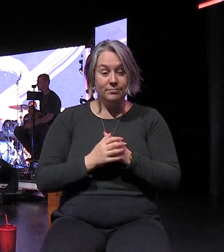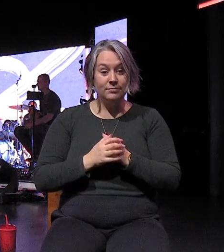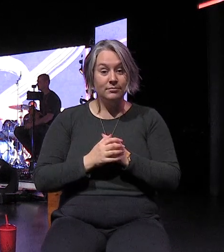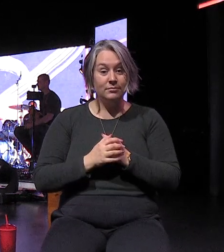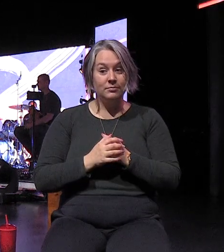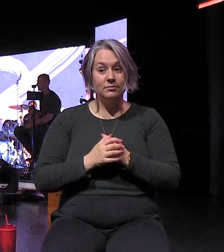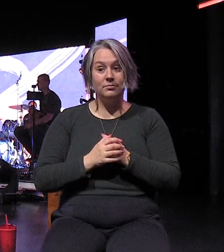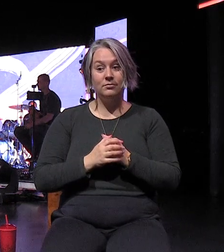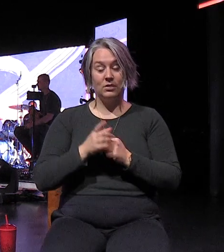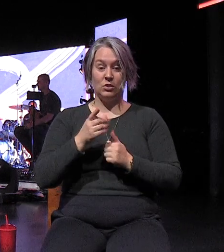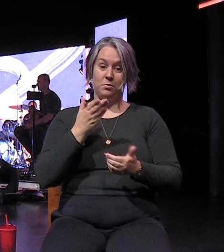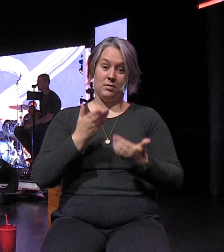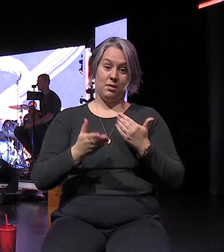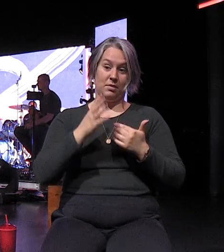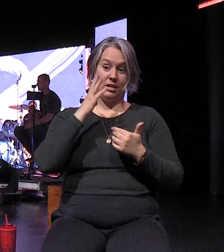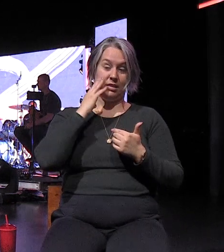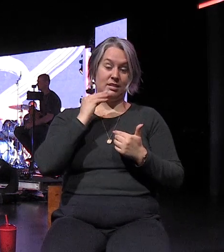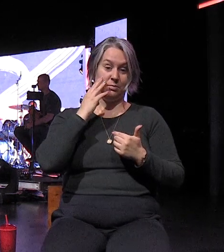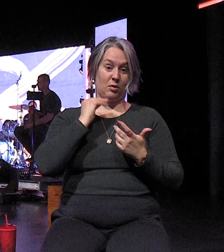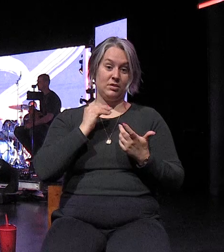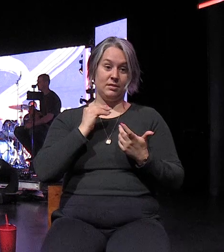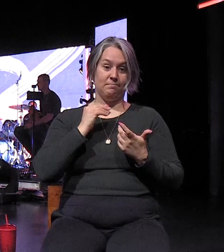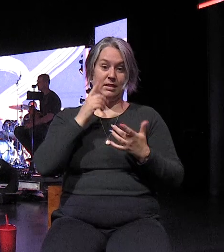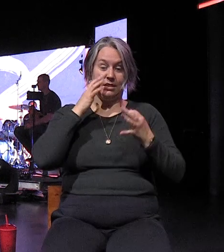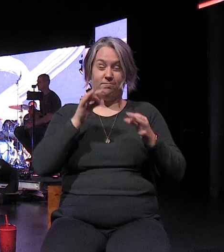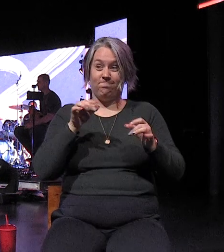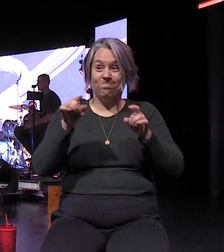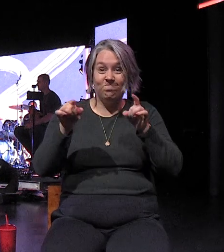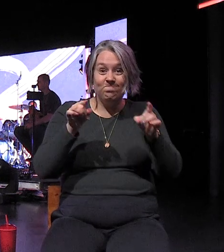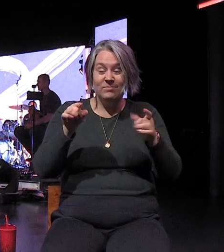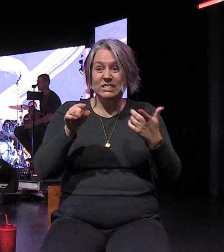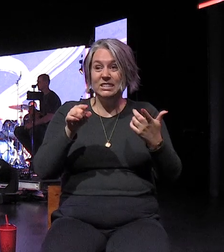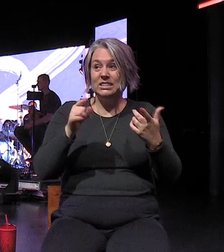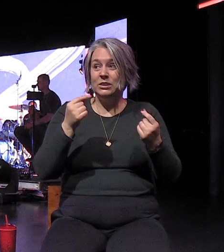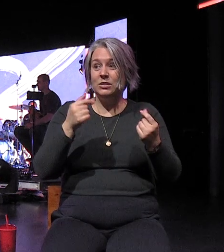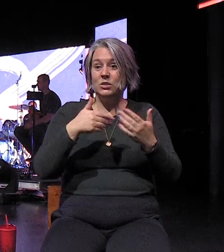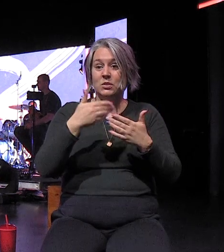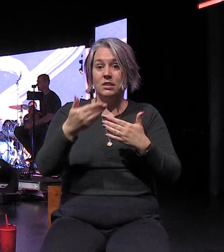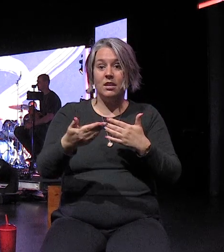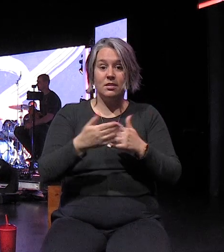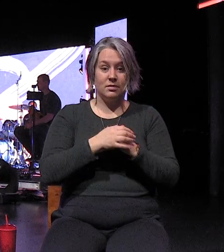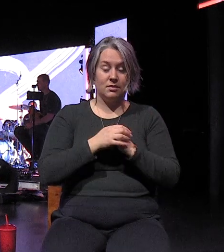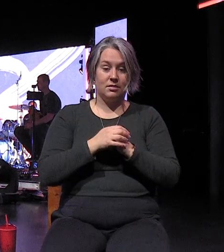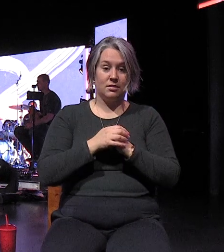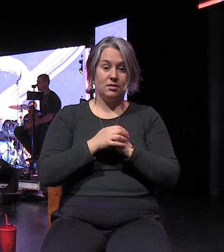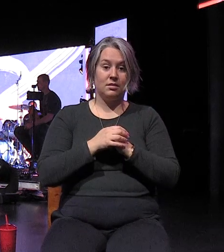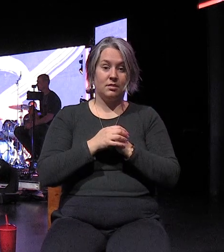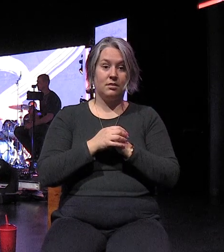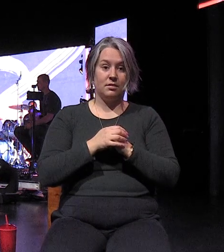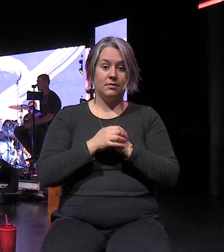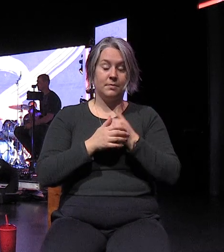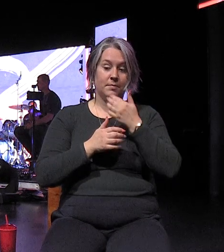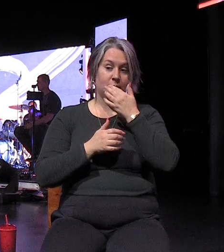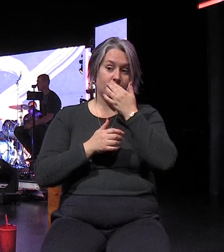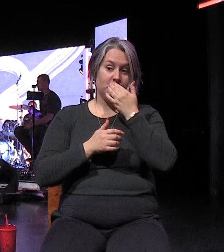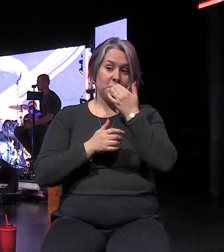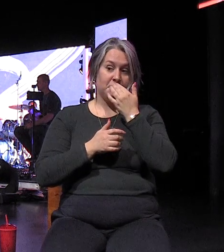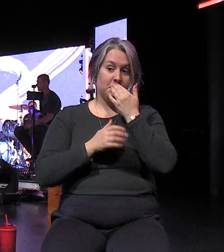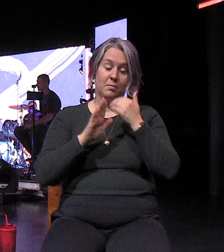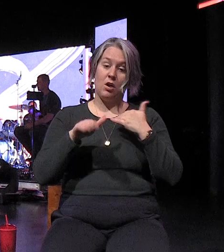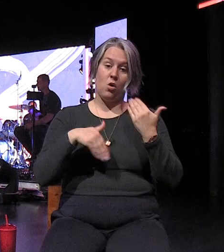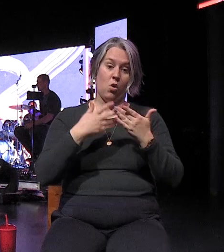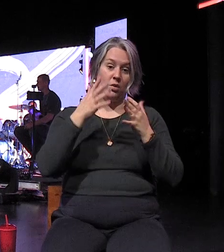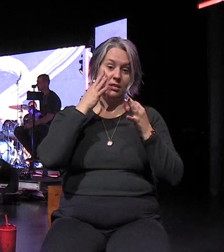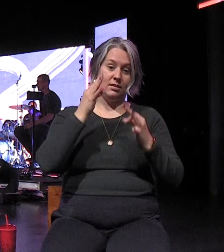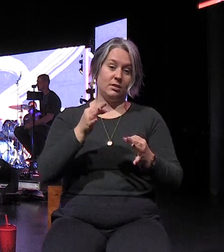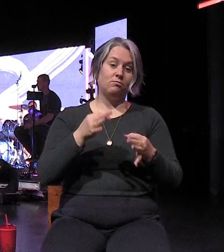You may be at a crossroad of surrender. It might not be that big or dramatic, but the little ones actually can make a huge difference as well.